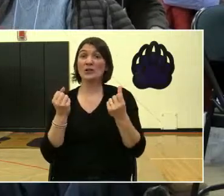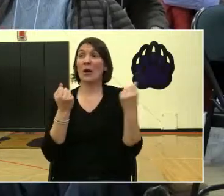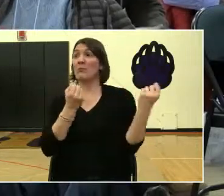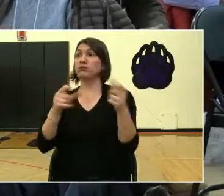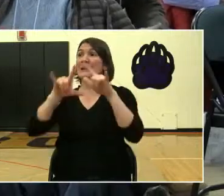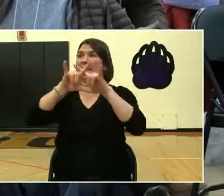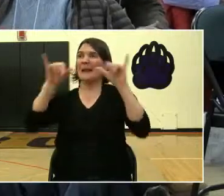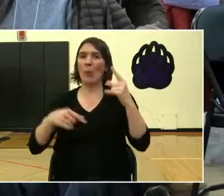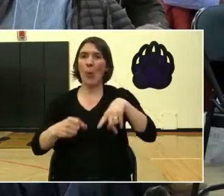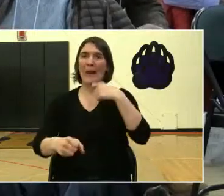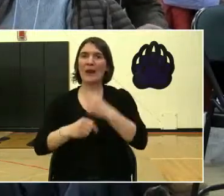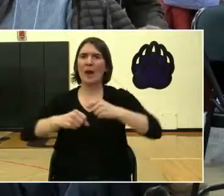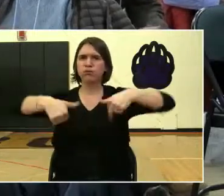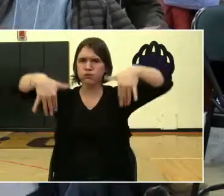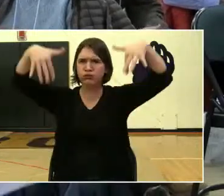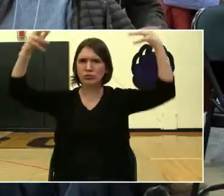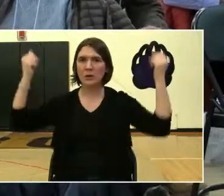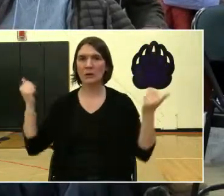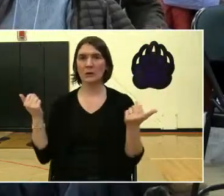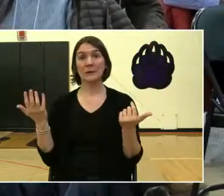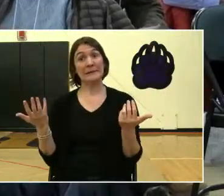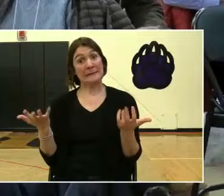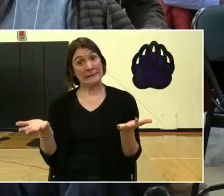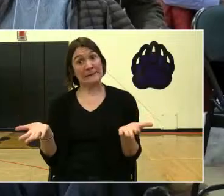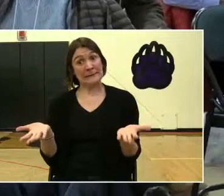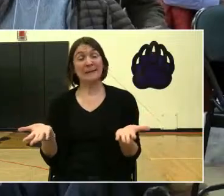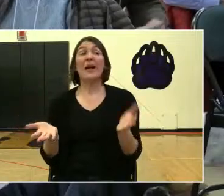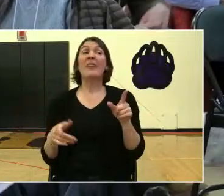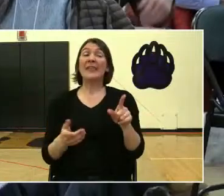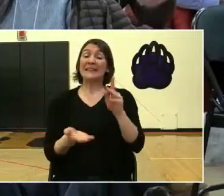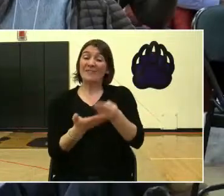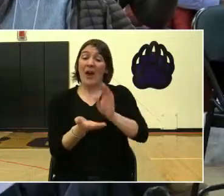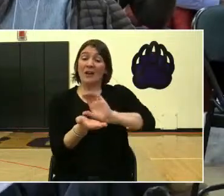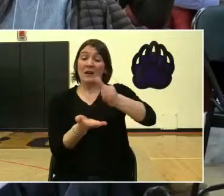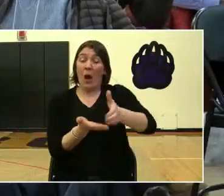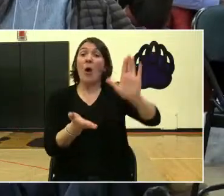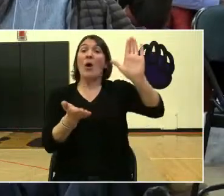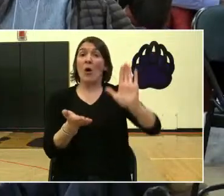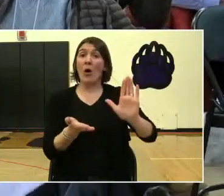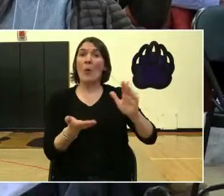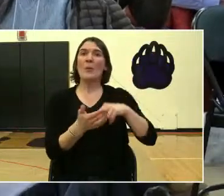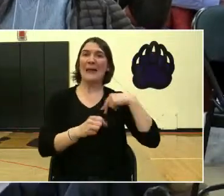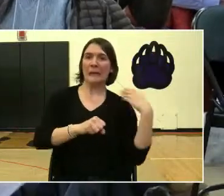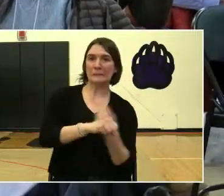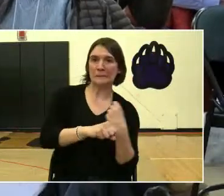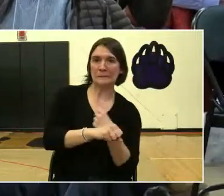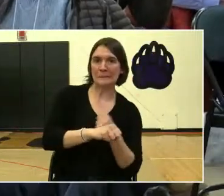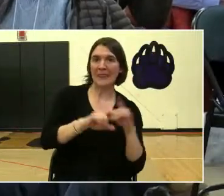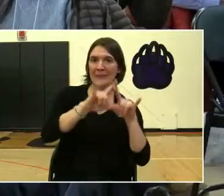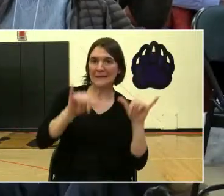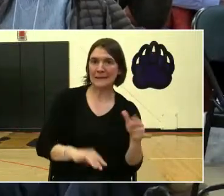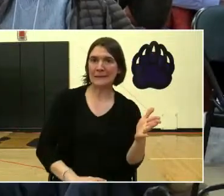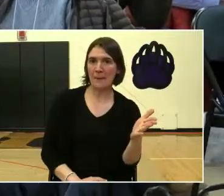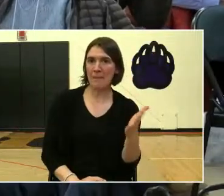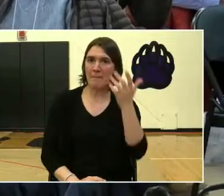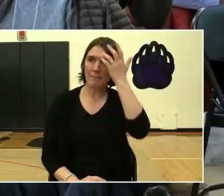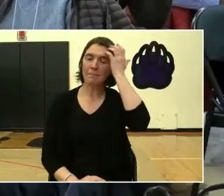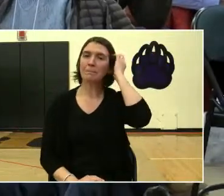mistaken I mean this is ridiculous so this fund has made it possible for us to renovate this system